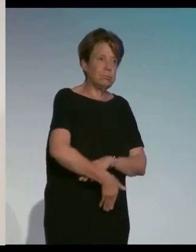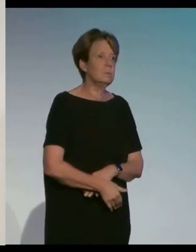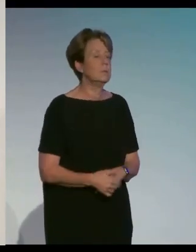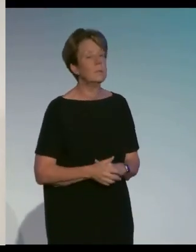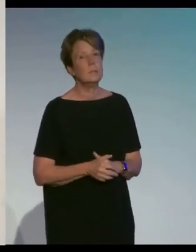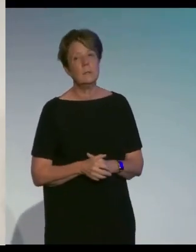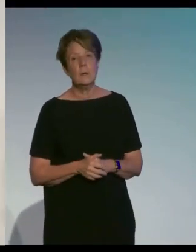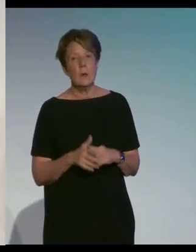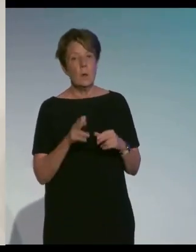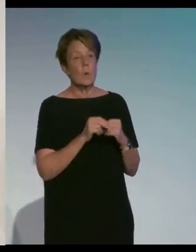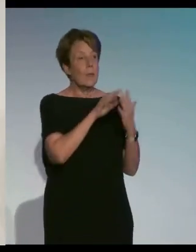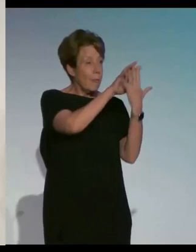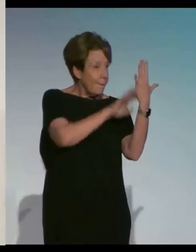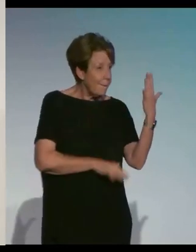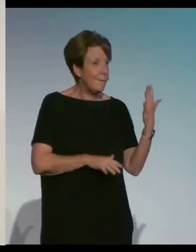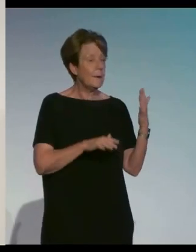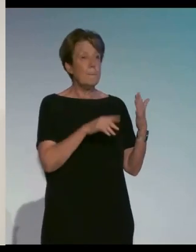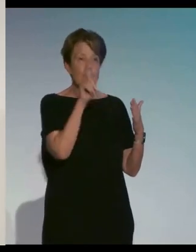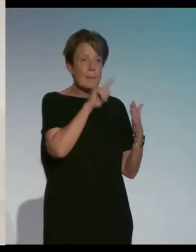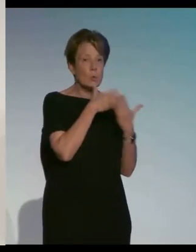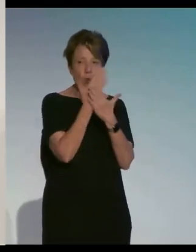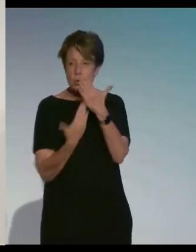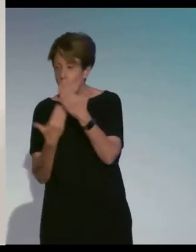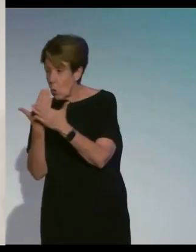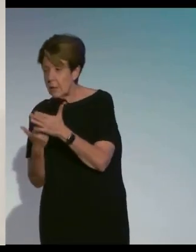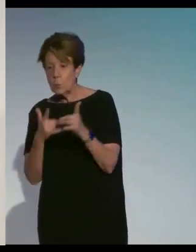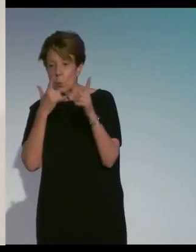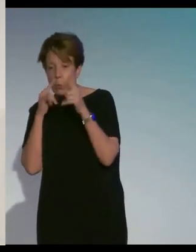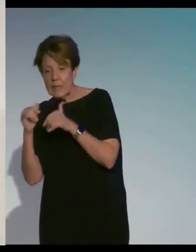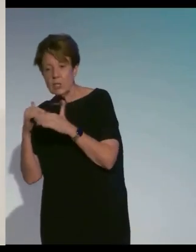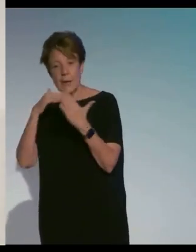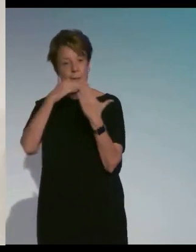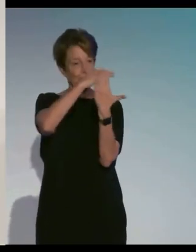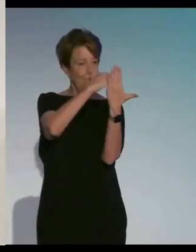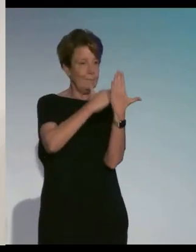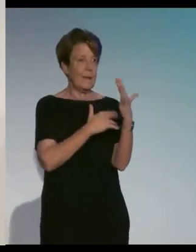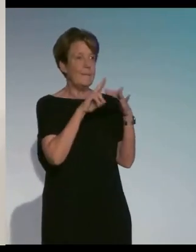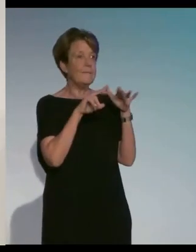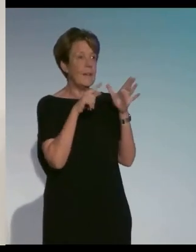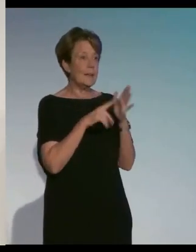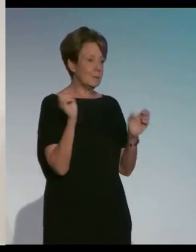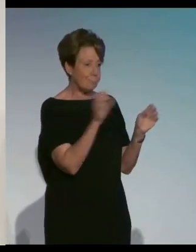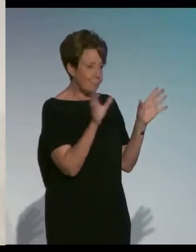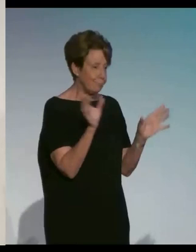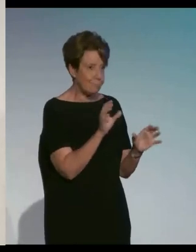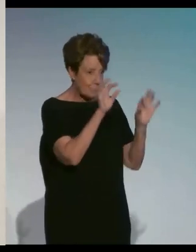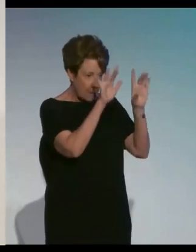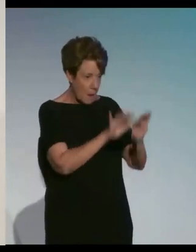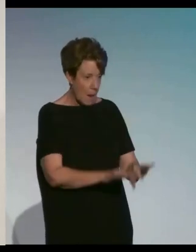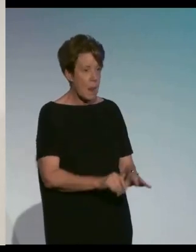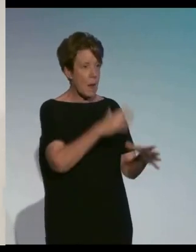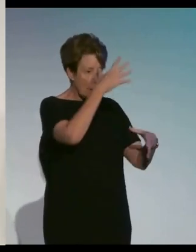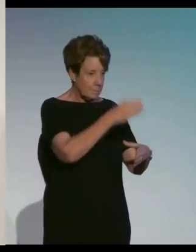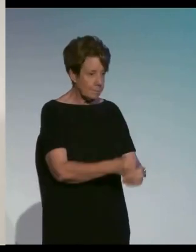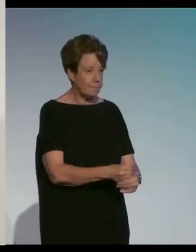know, testimonies and fact-checking and, you know, putting all of the stuff together and then